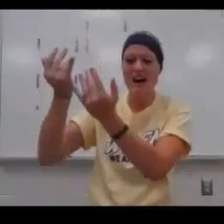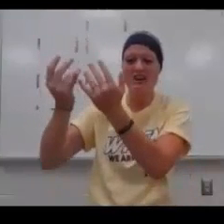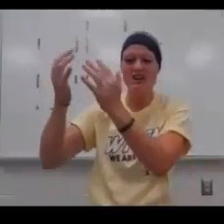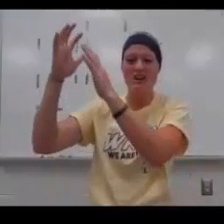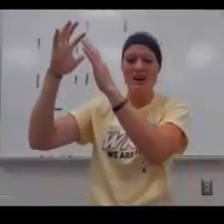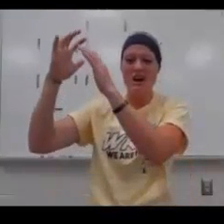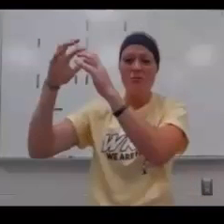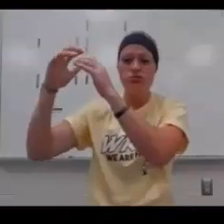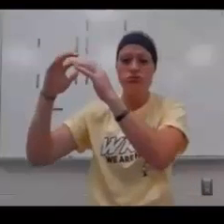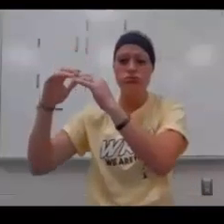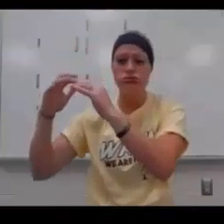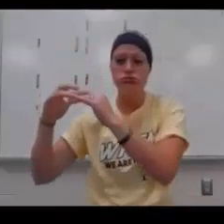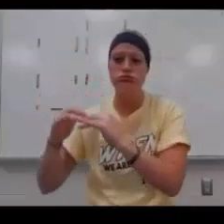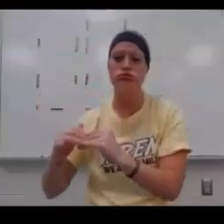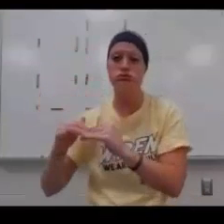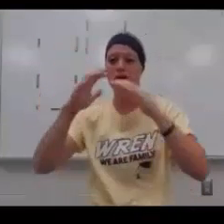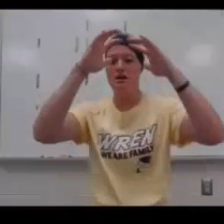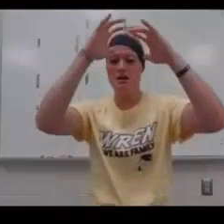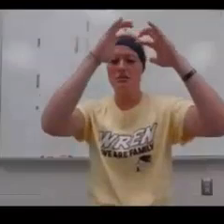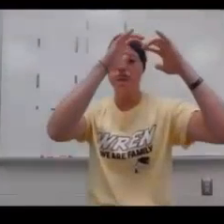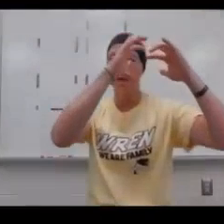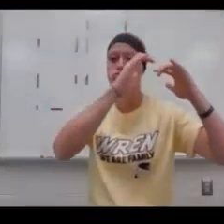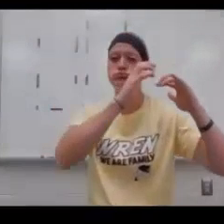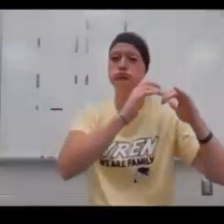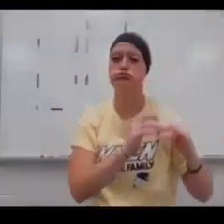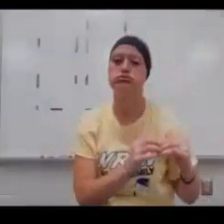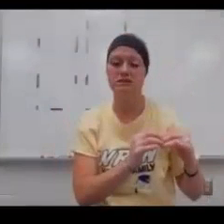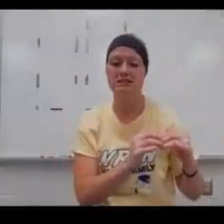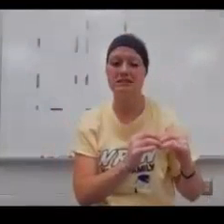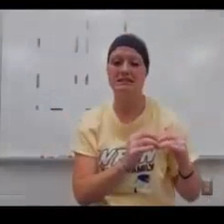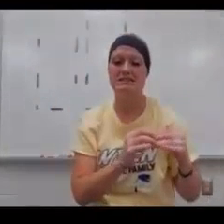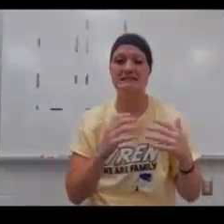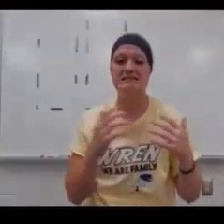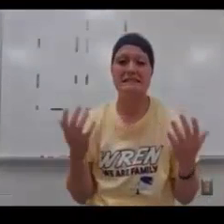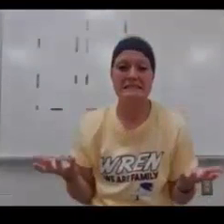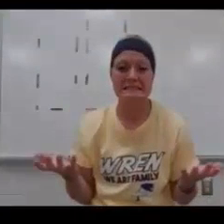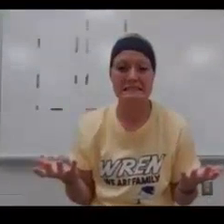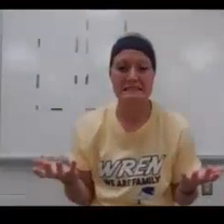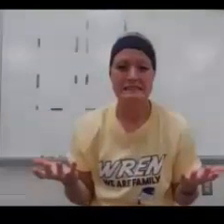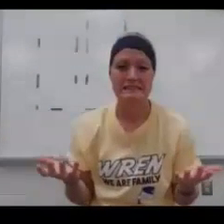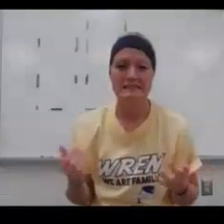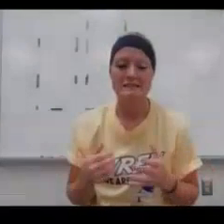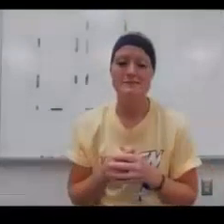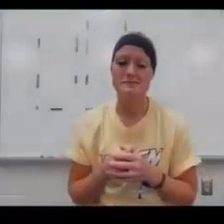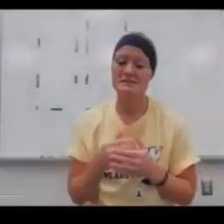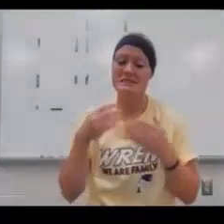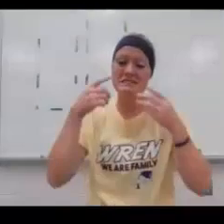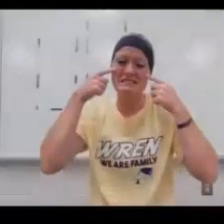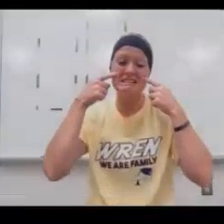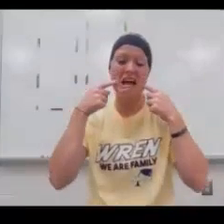Soon there was smoke and fire, and both of the buildings started to fall.